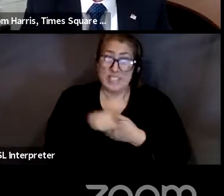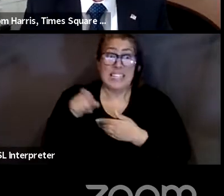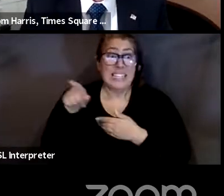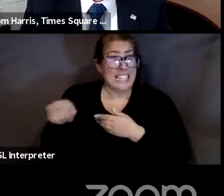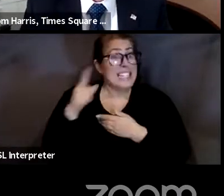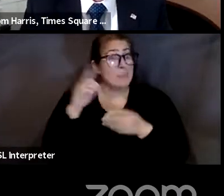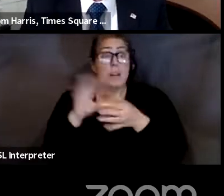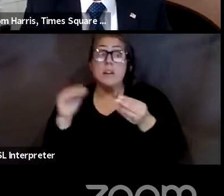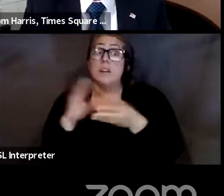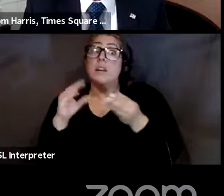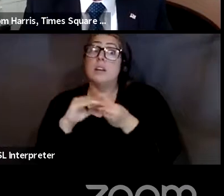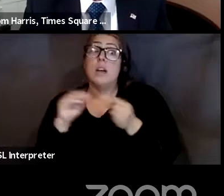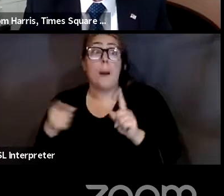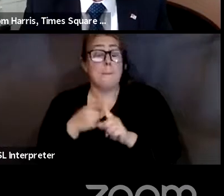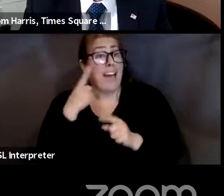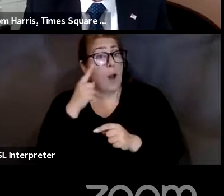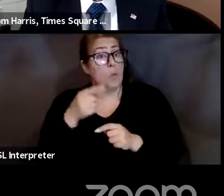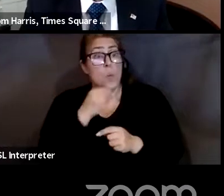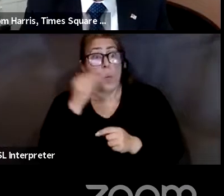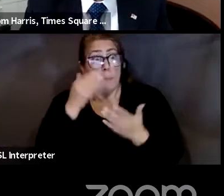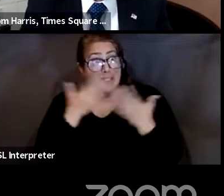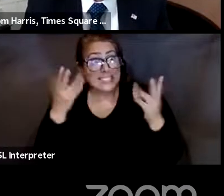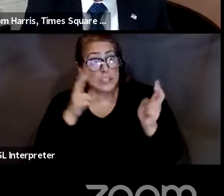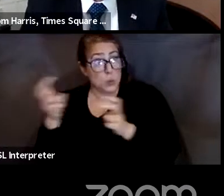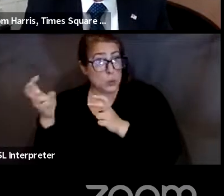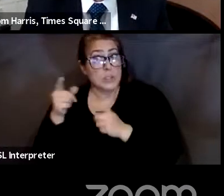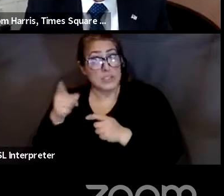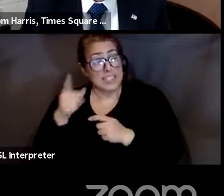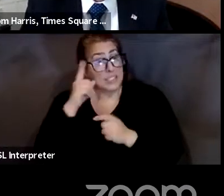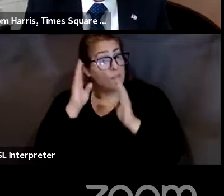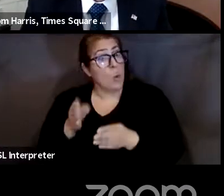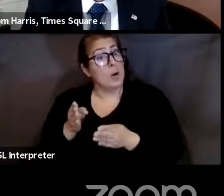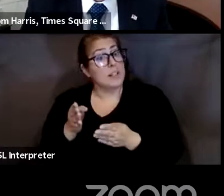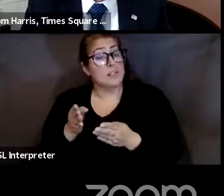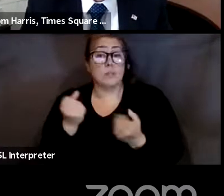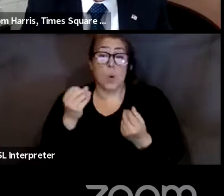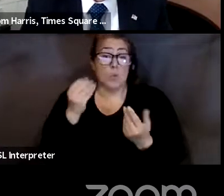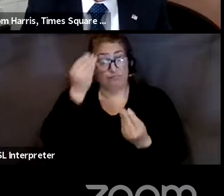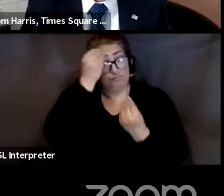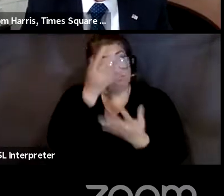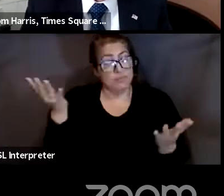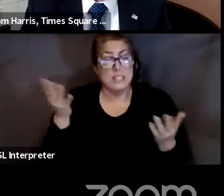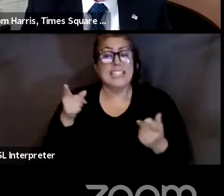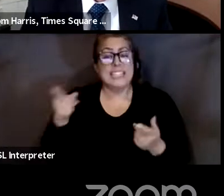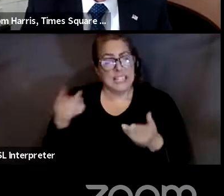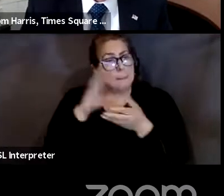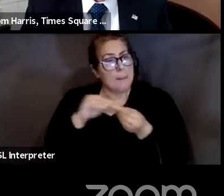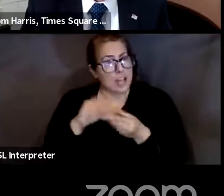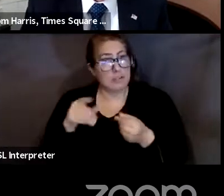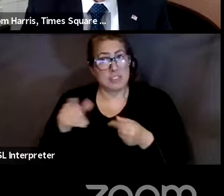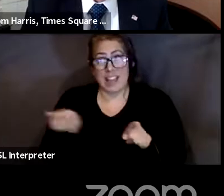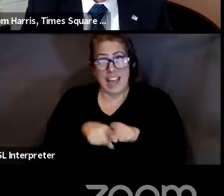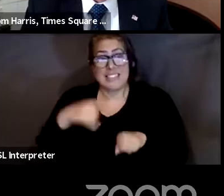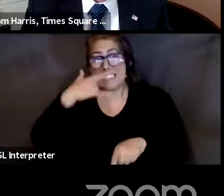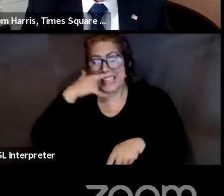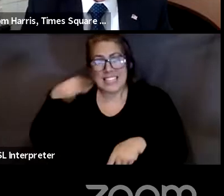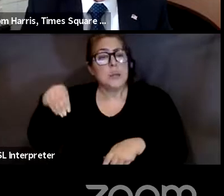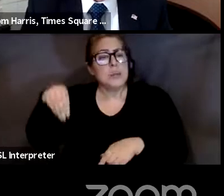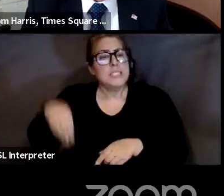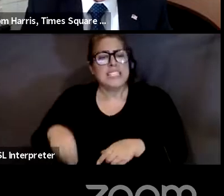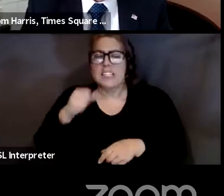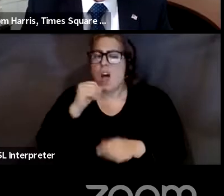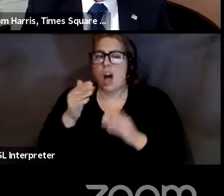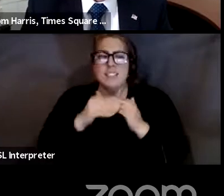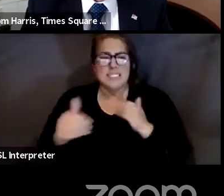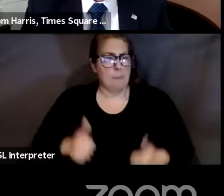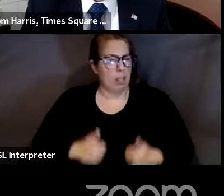game when it comes to housing and homelessness. He talks about being, as a kid, being in a very unstable living situation